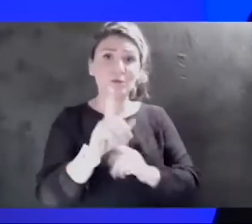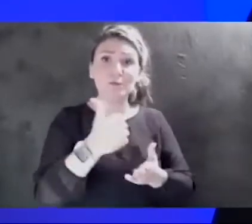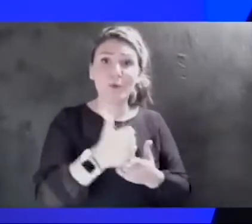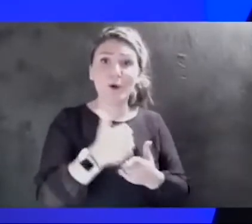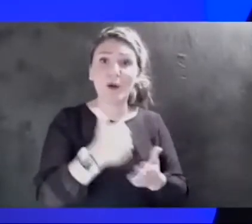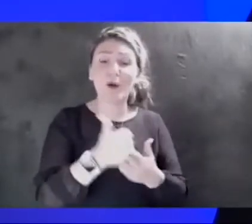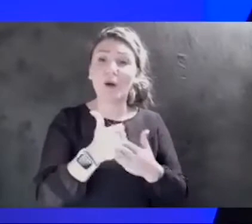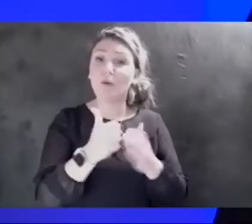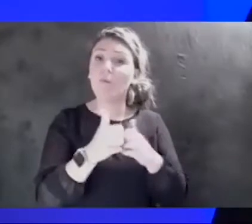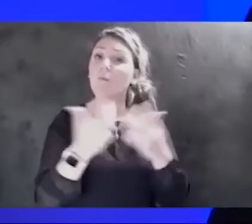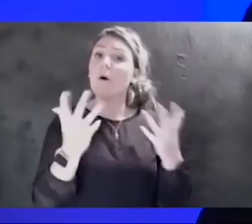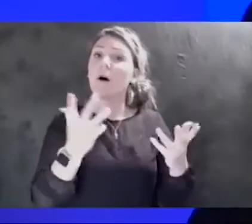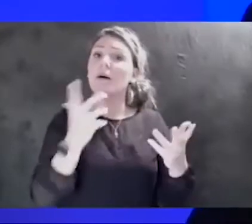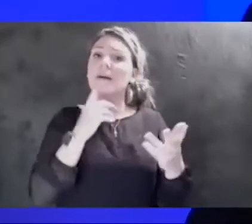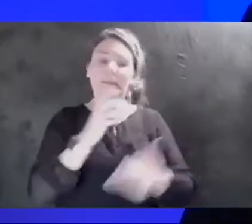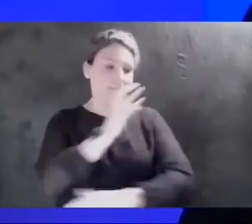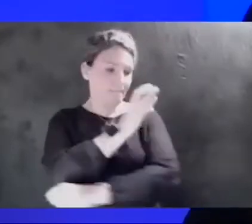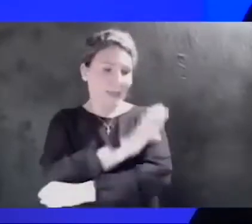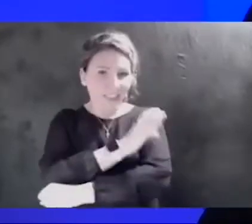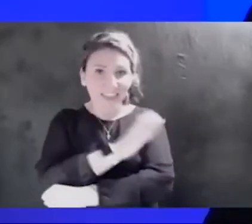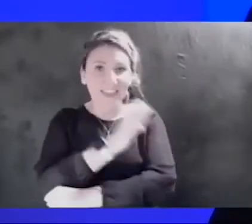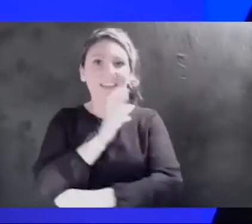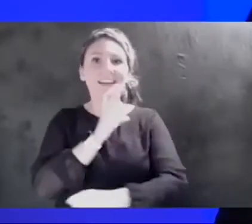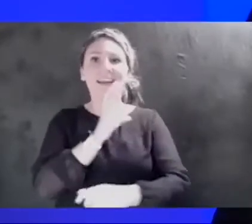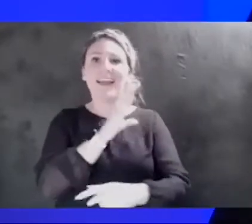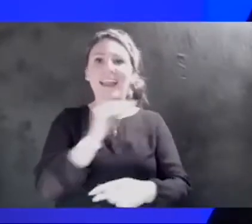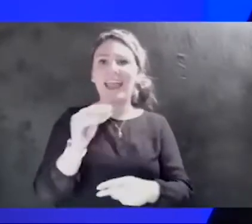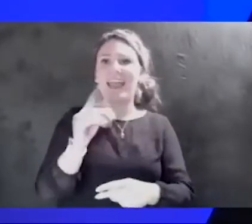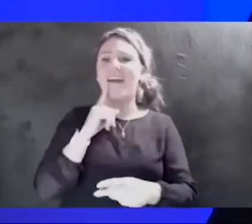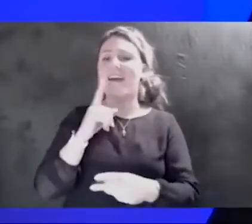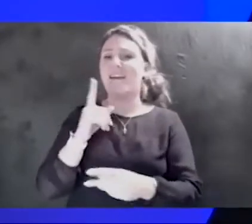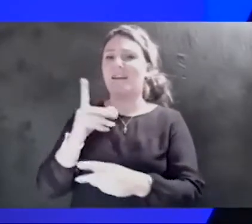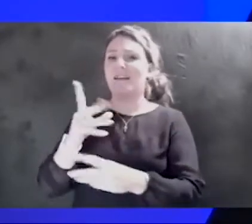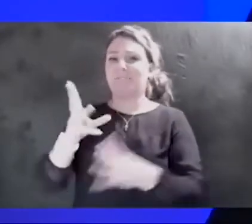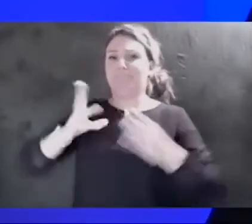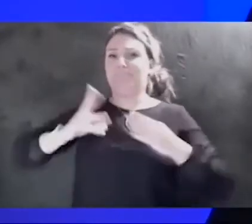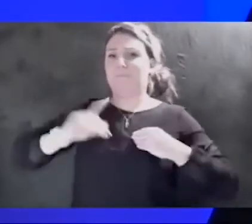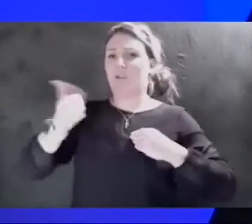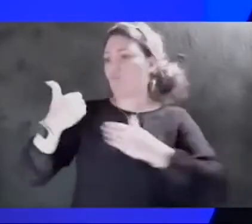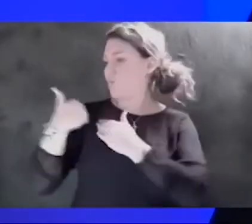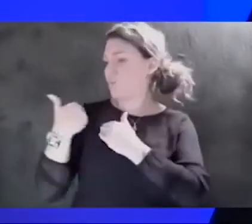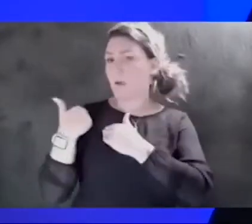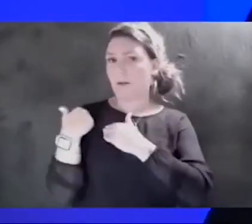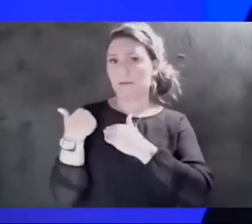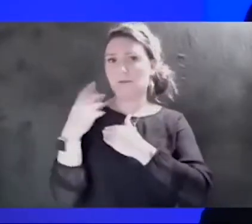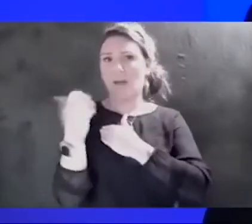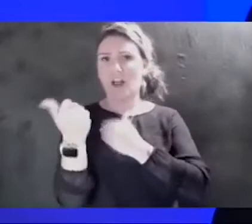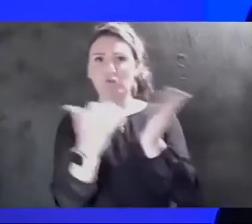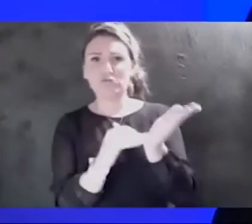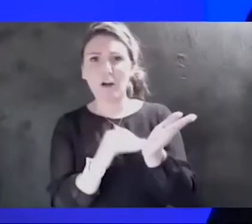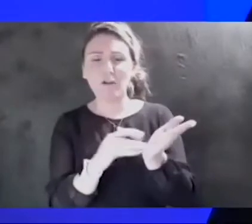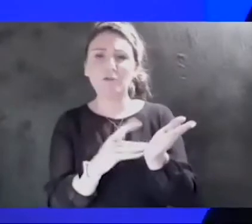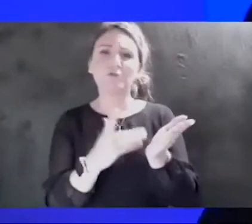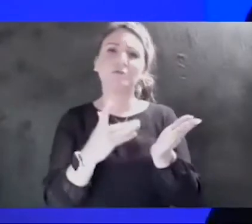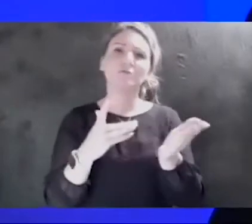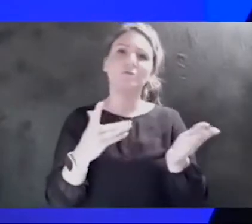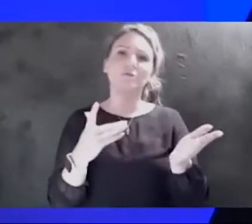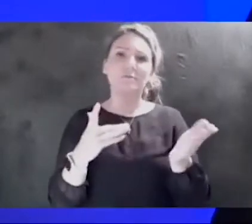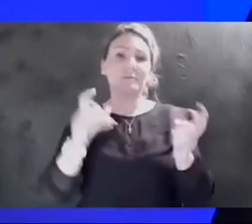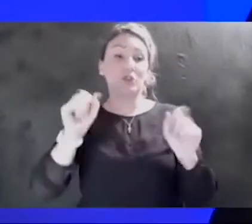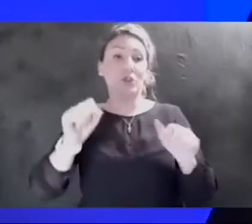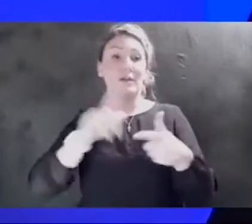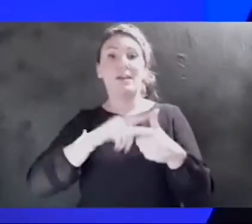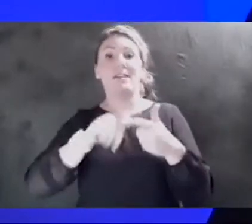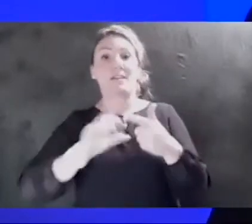the clinic in offloading some of those other duties that physicians could then turn to